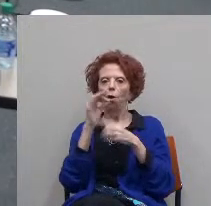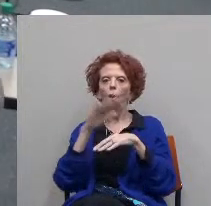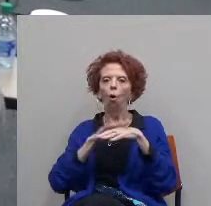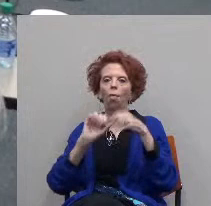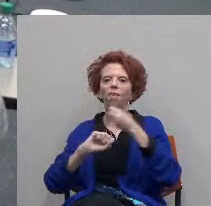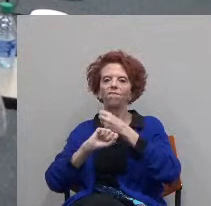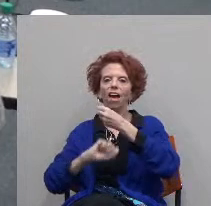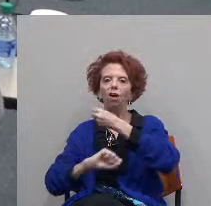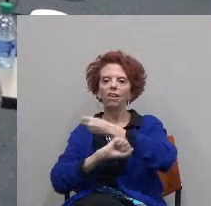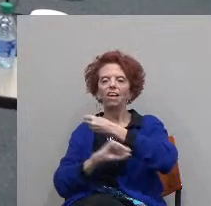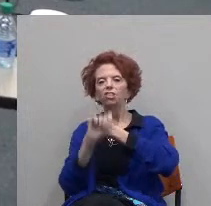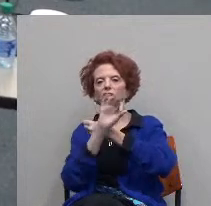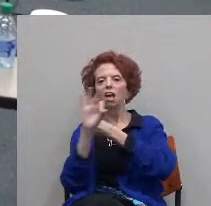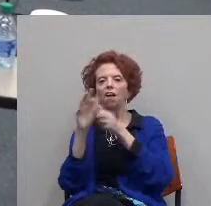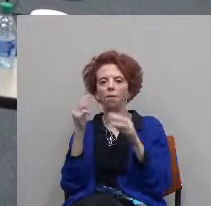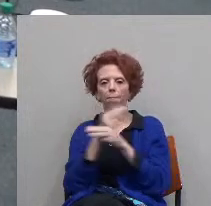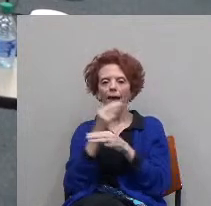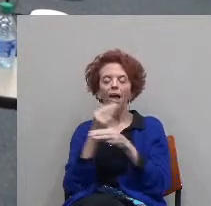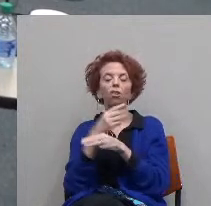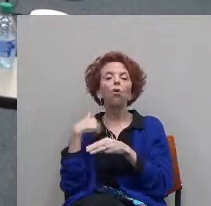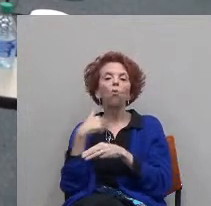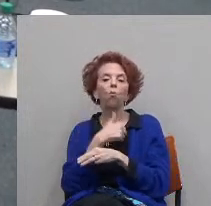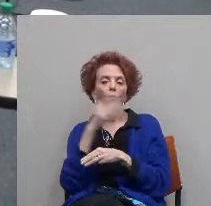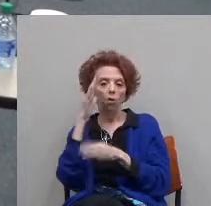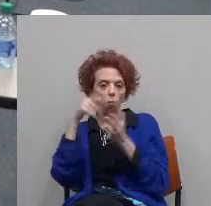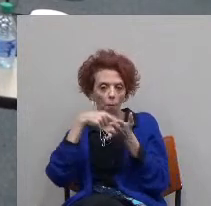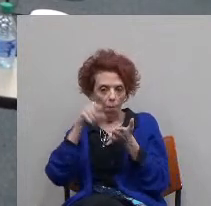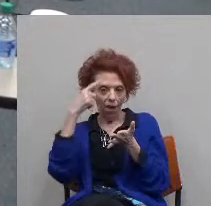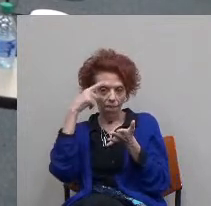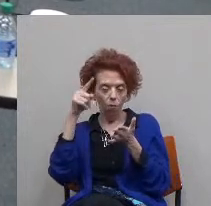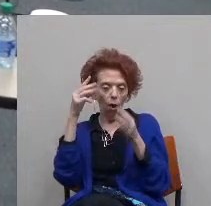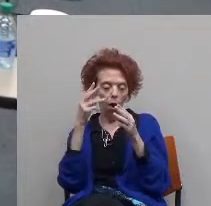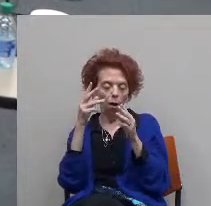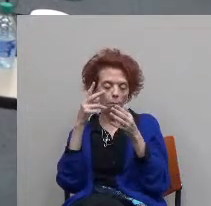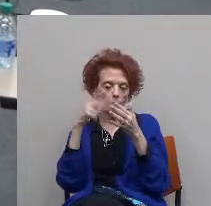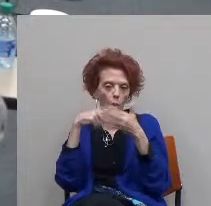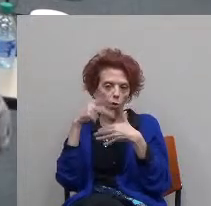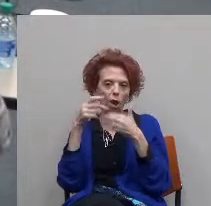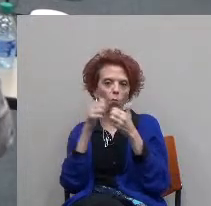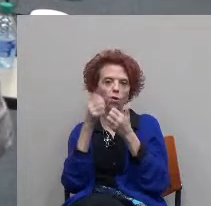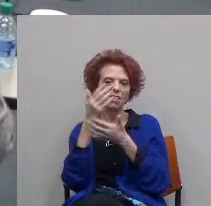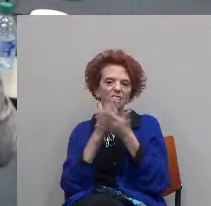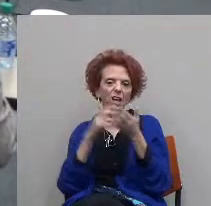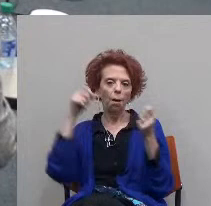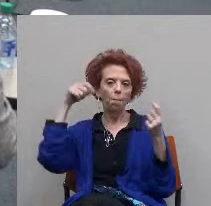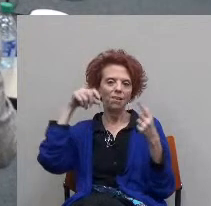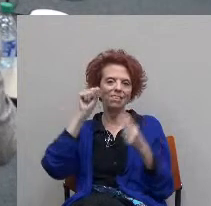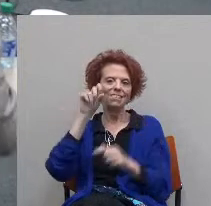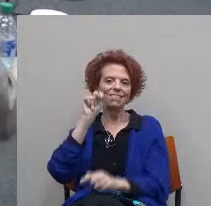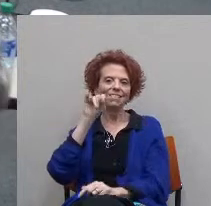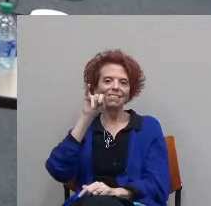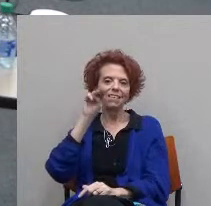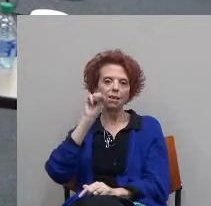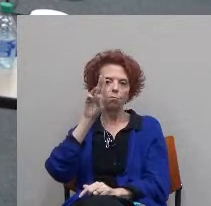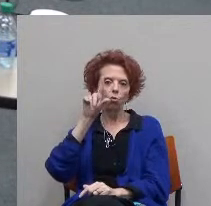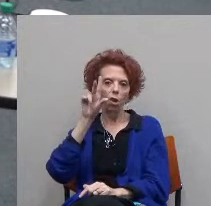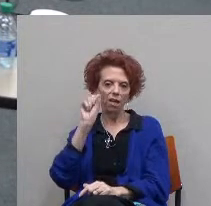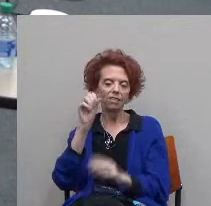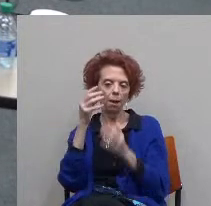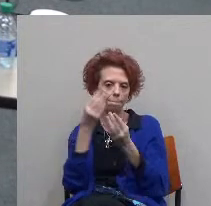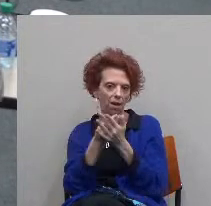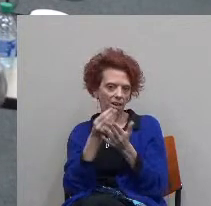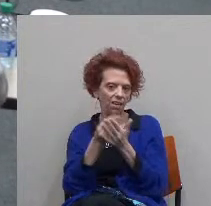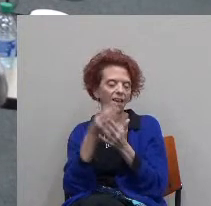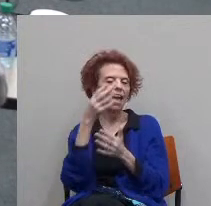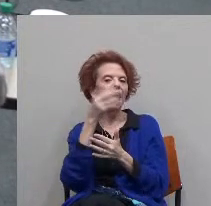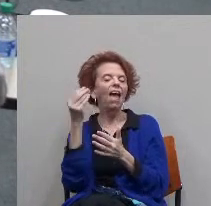foundations of math. We will pay for the program with some of our stimulus funding, and then there's probably going